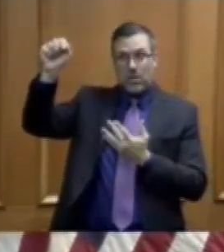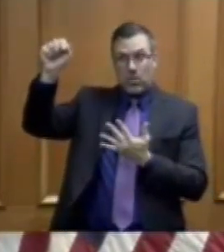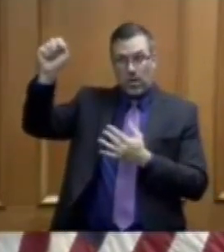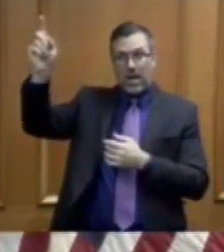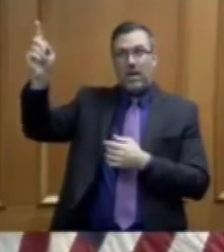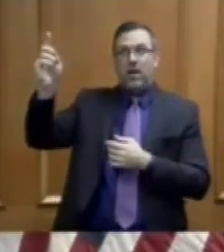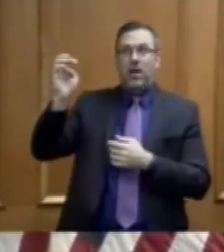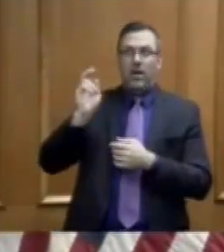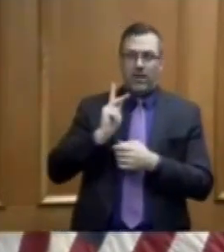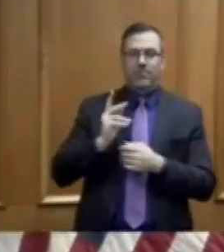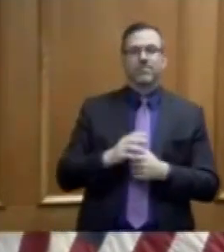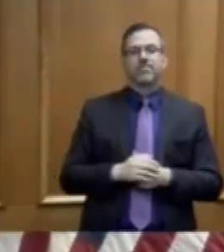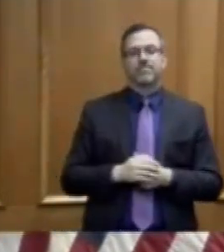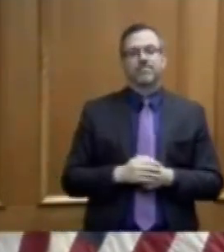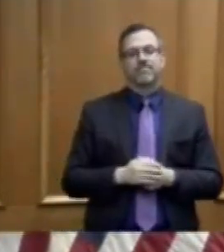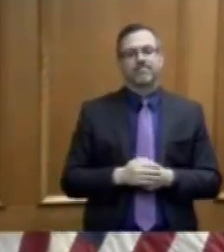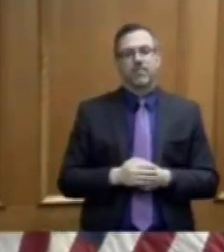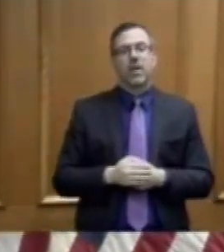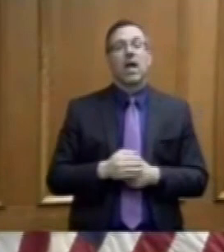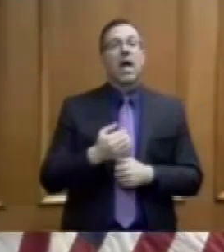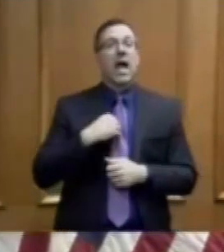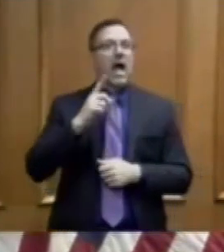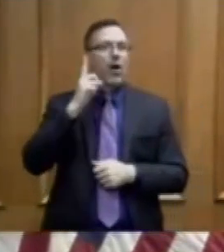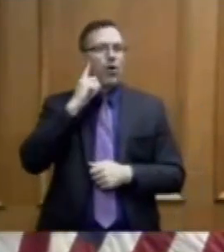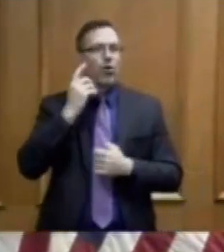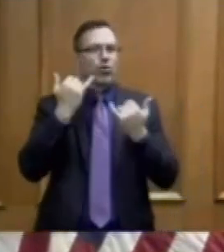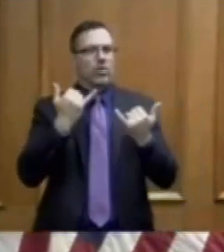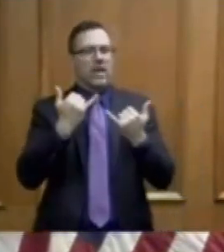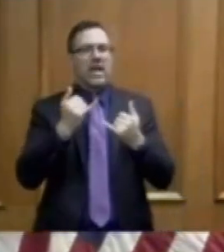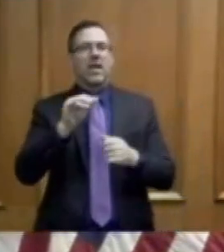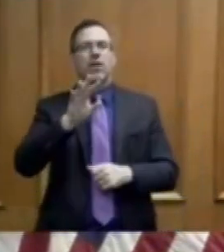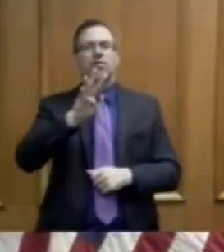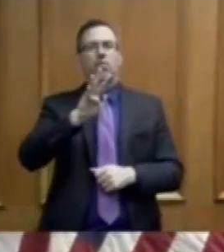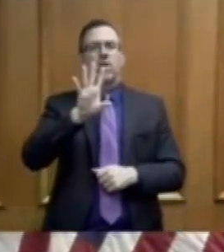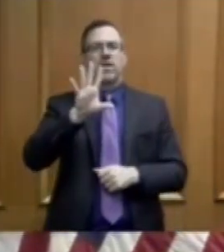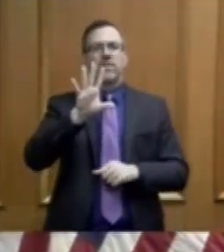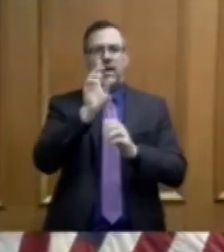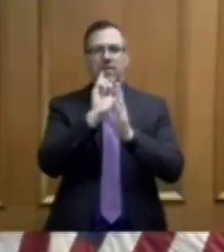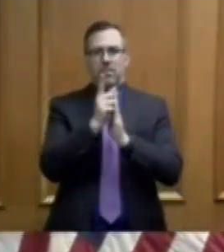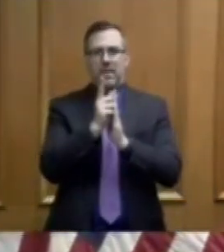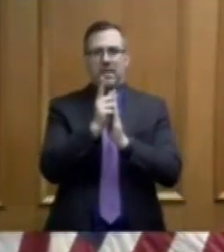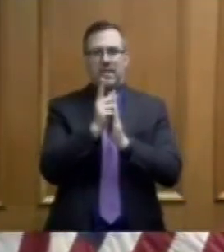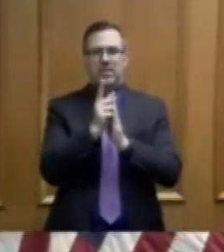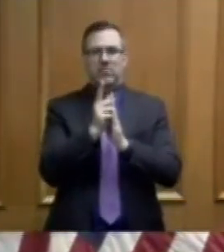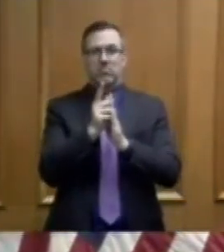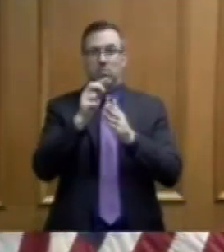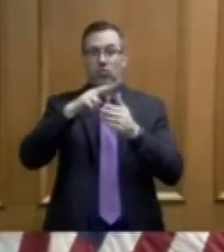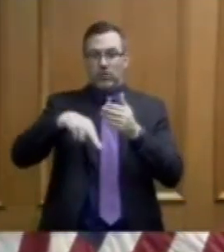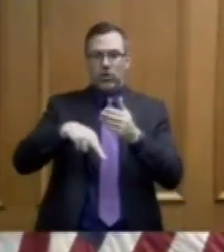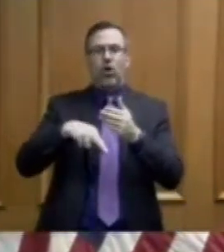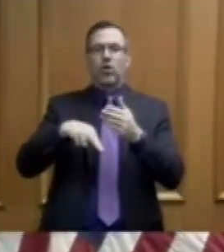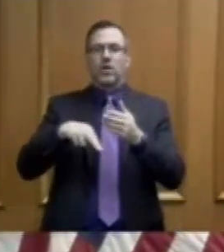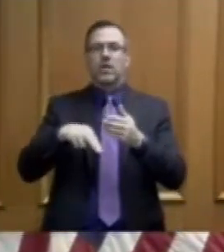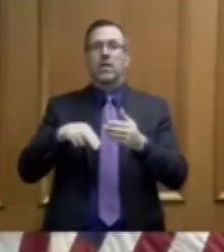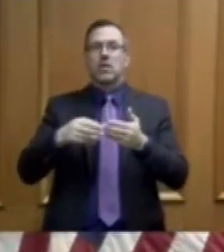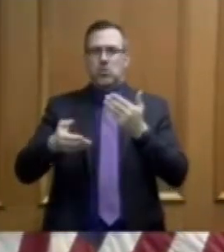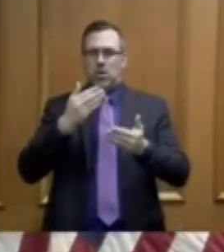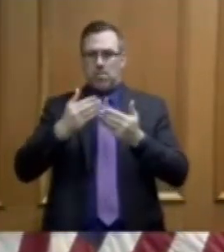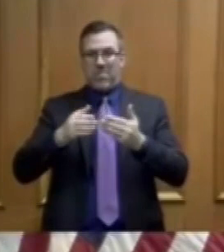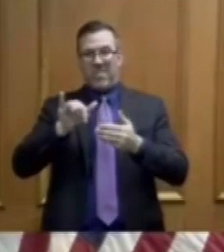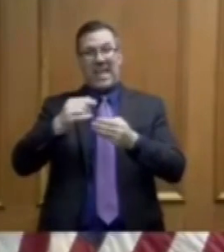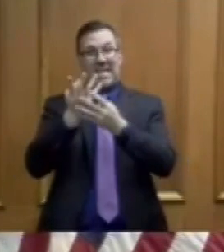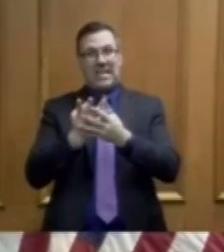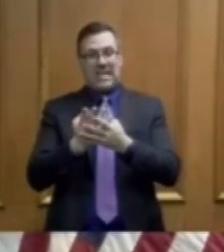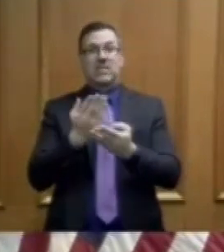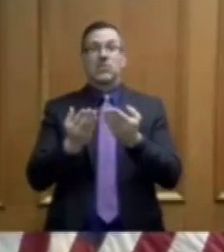the 45-minute test people are starting to get in components of that and may be able to put that into use as